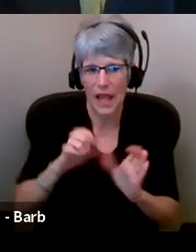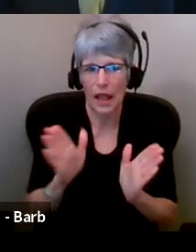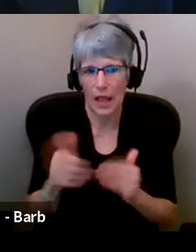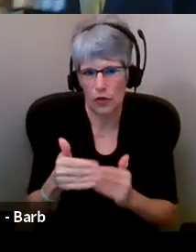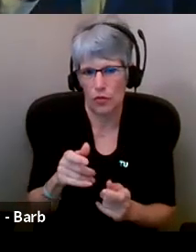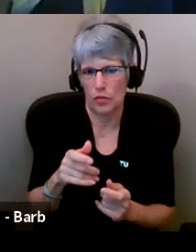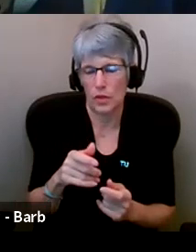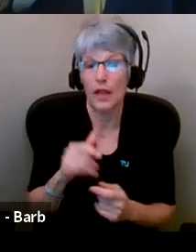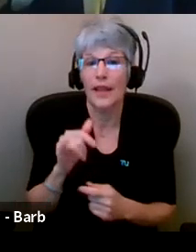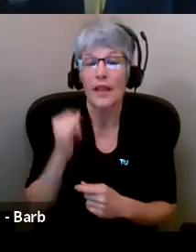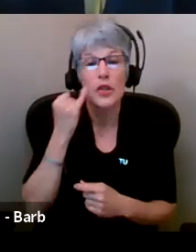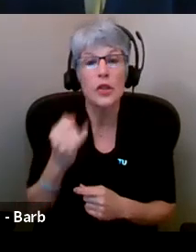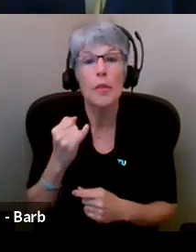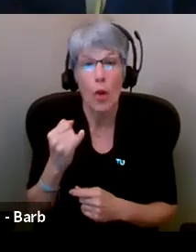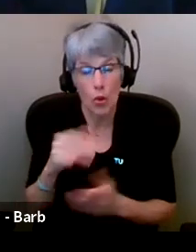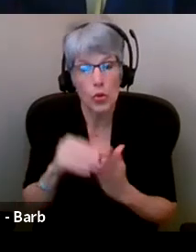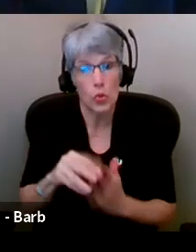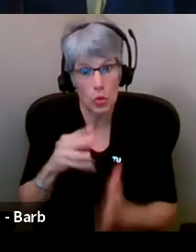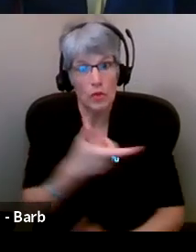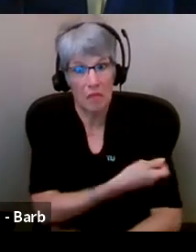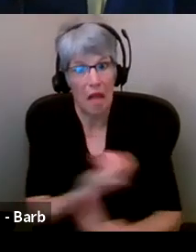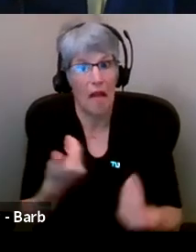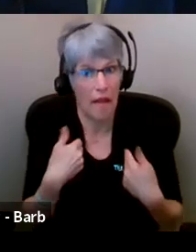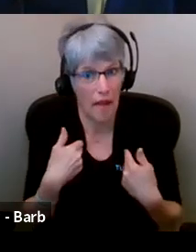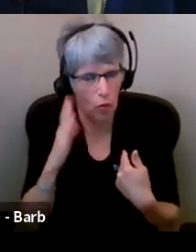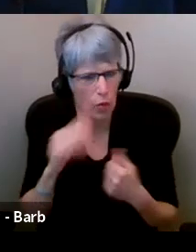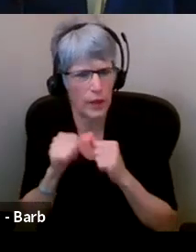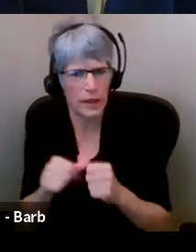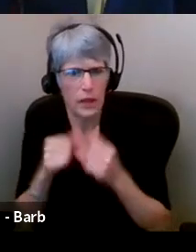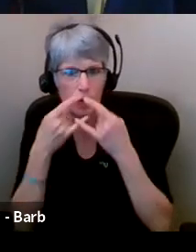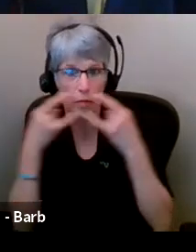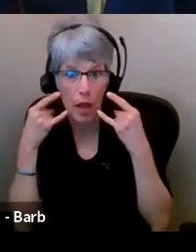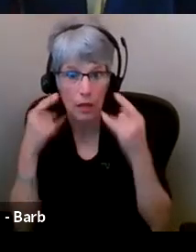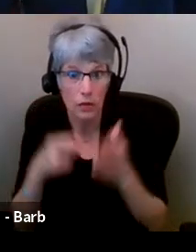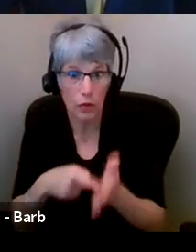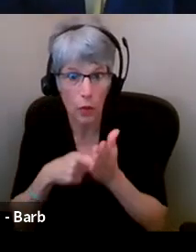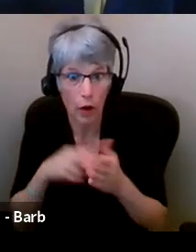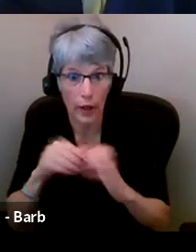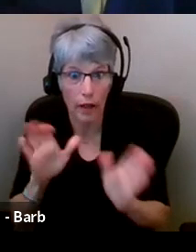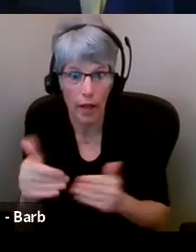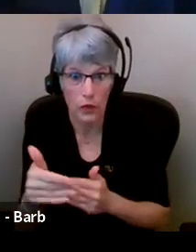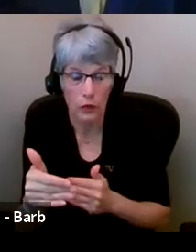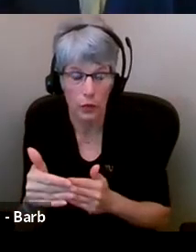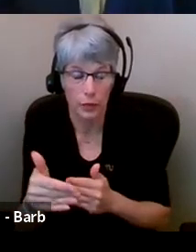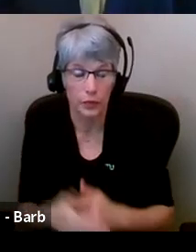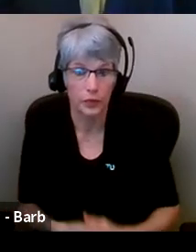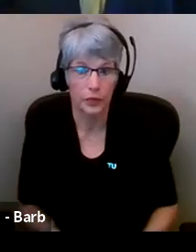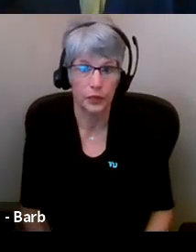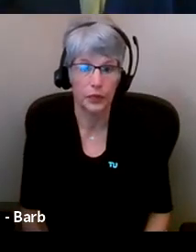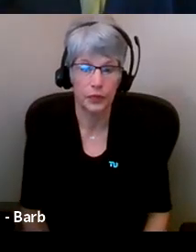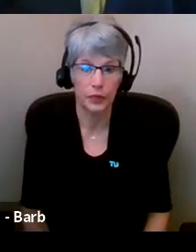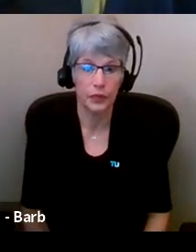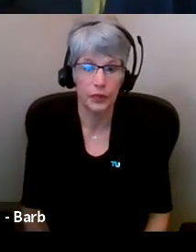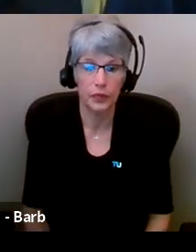Even if our students are vaccinated, are we going to continue the mask mandate in classroom spaces into the fall?